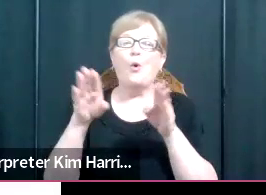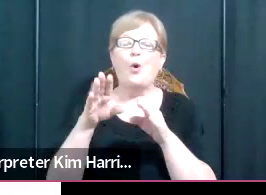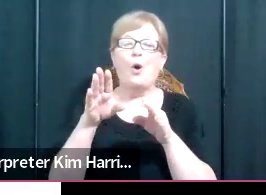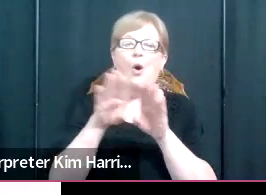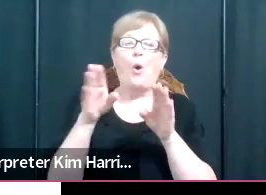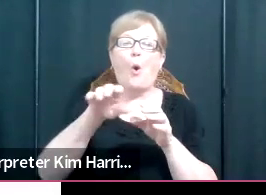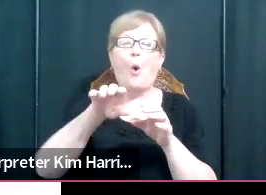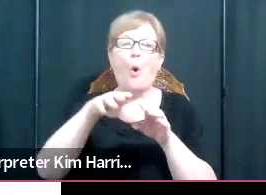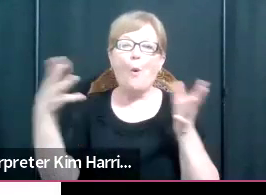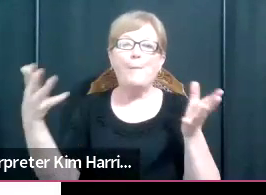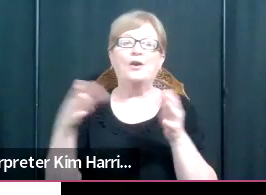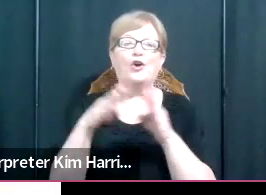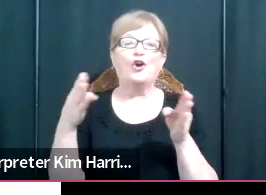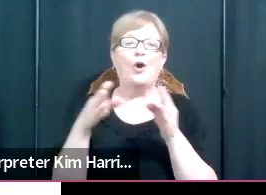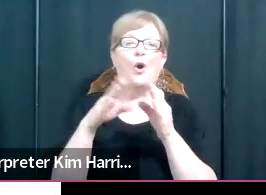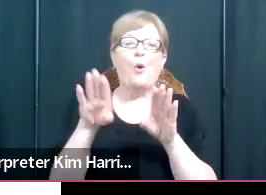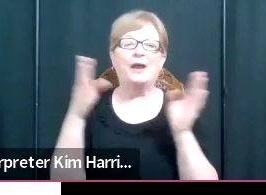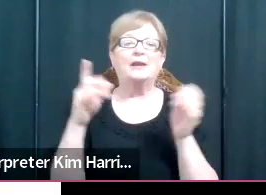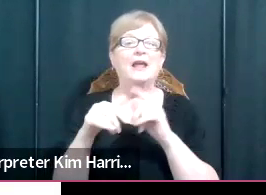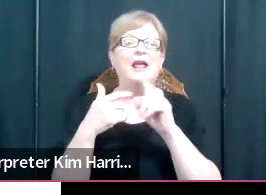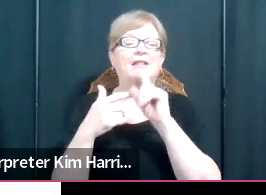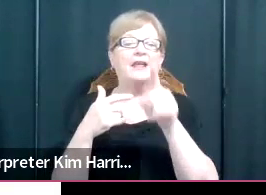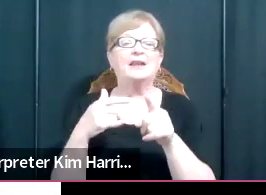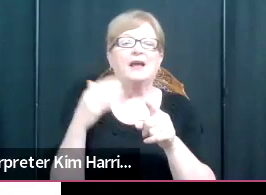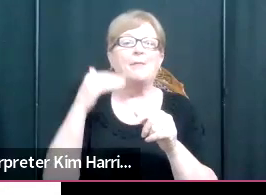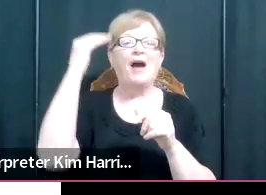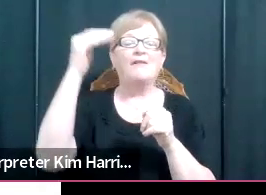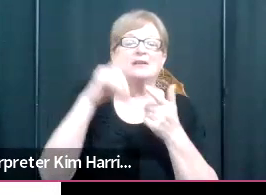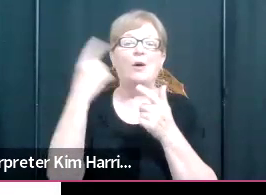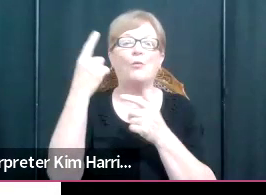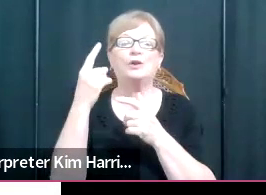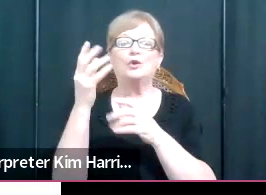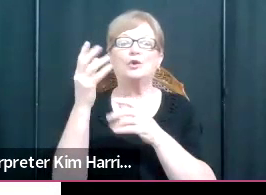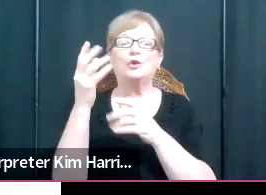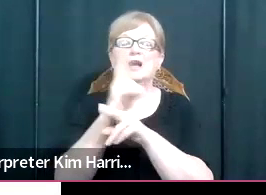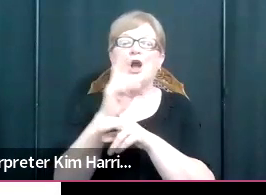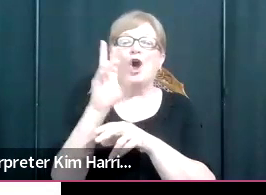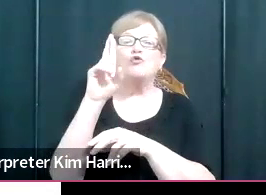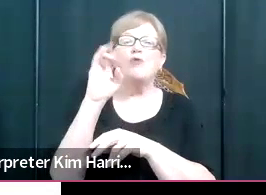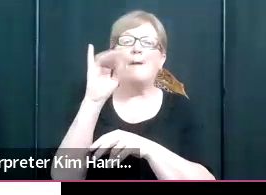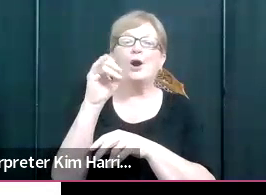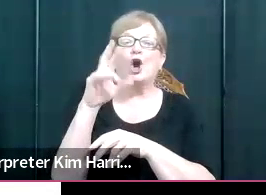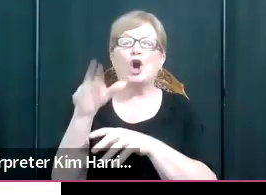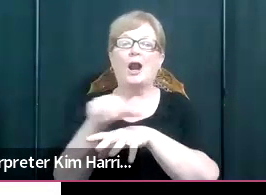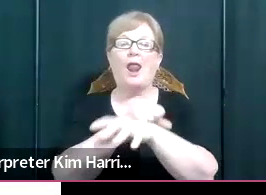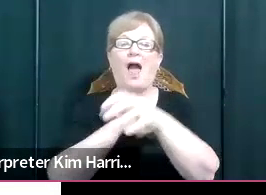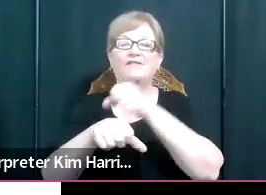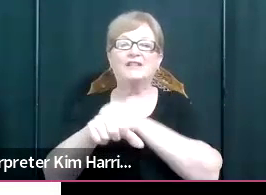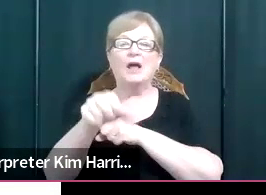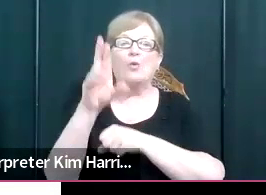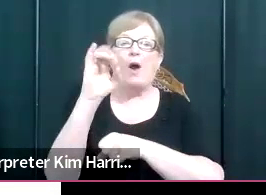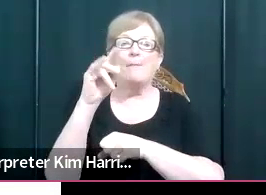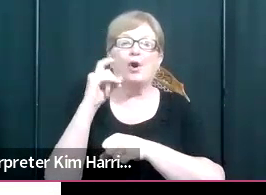And then above is just somebody utilizing some rubber gloves. It looks like maybe they're washing dishes. So if you're somebody